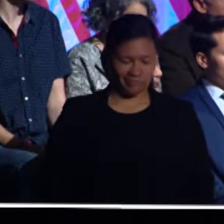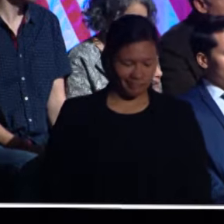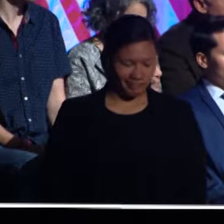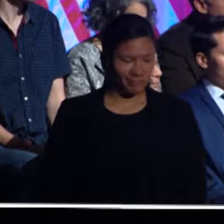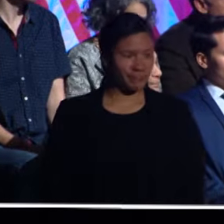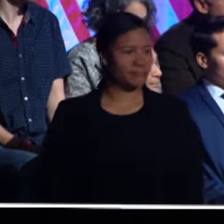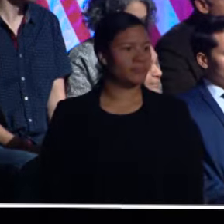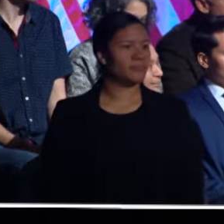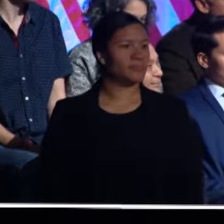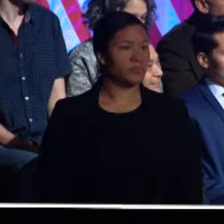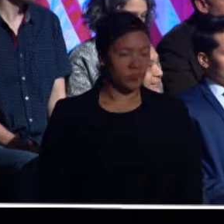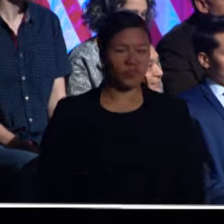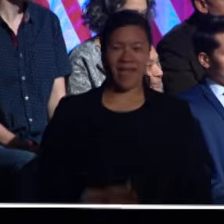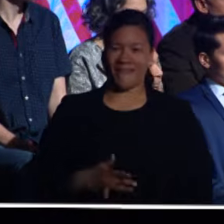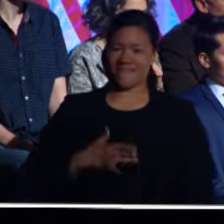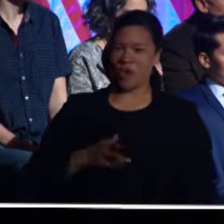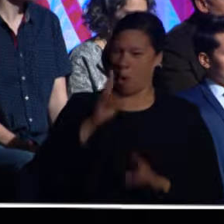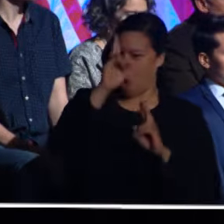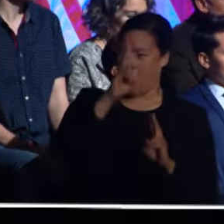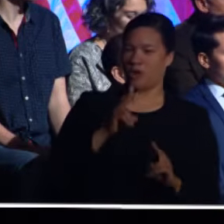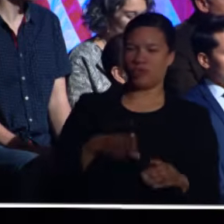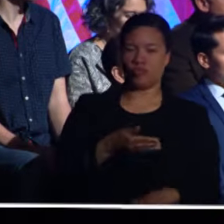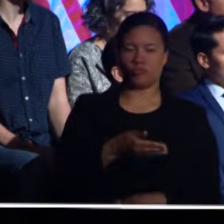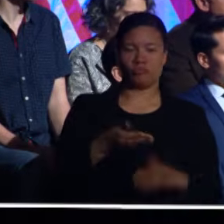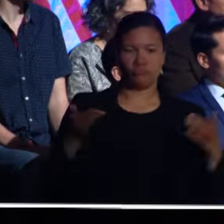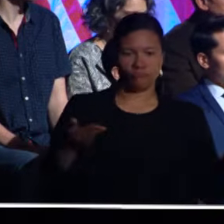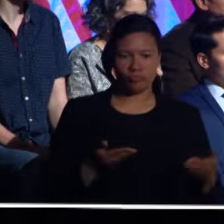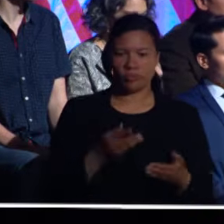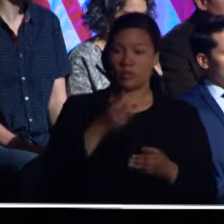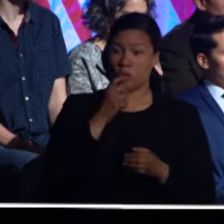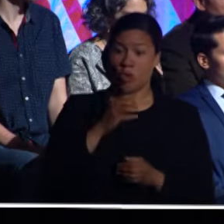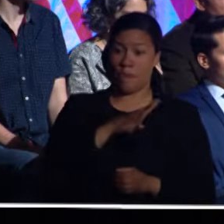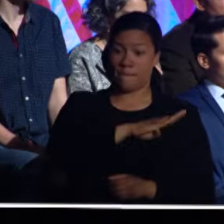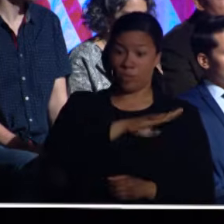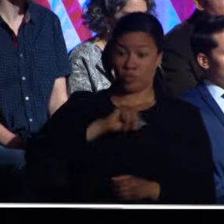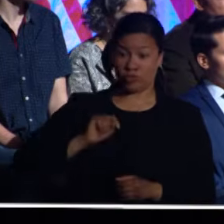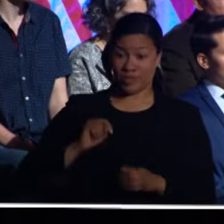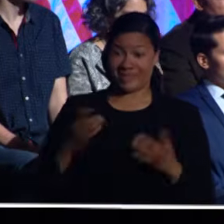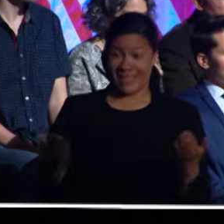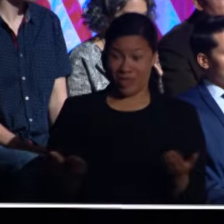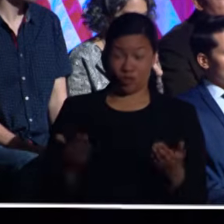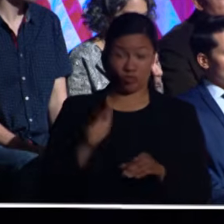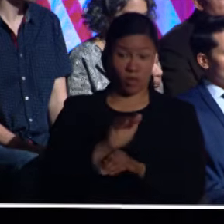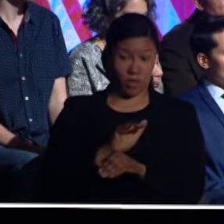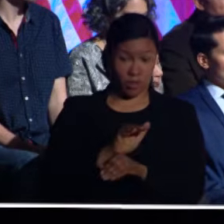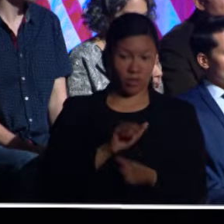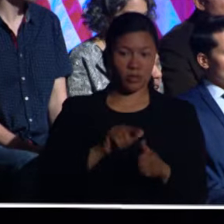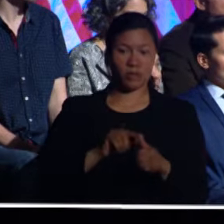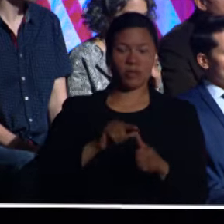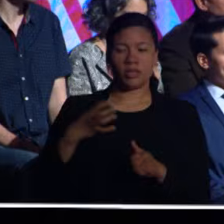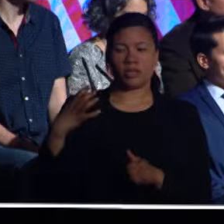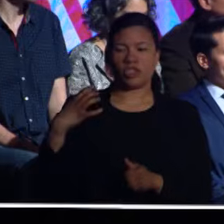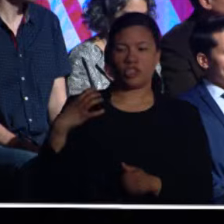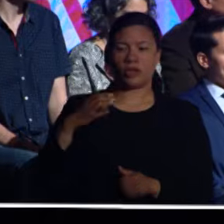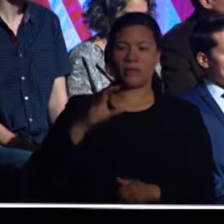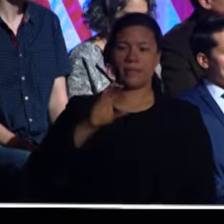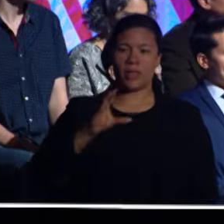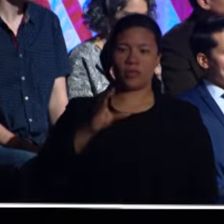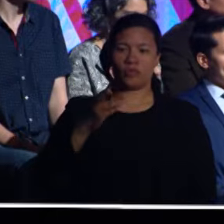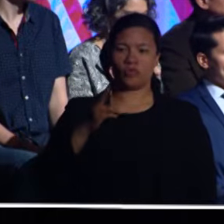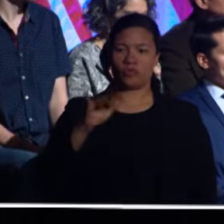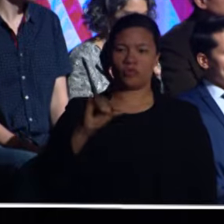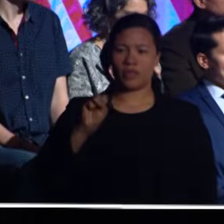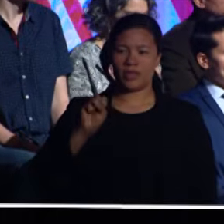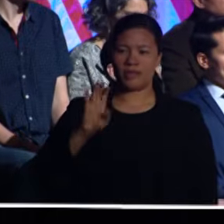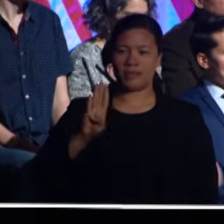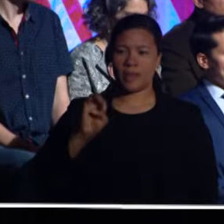my privilege and honor to introduce the members of our Board of Trustees who are present this evening. Chairman Christopher Bell,